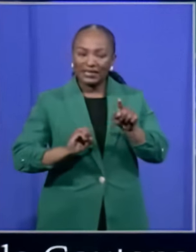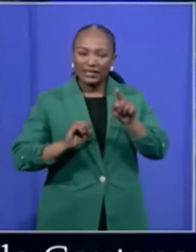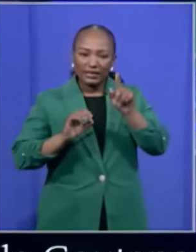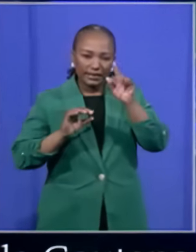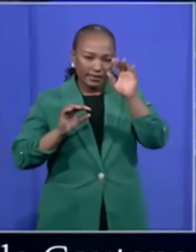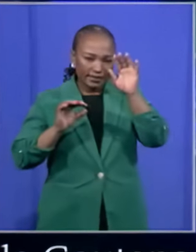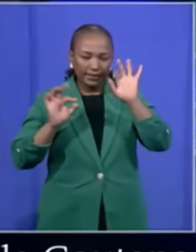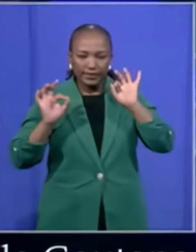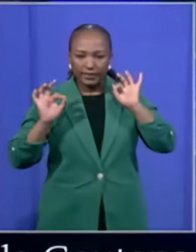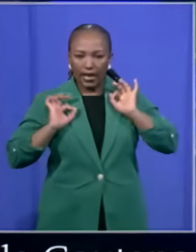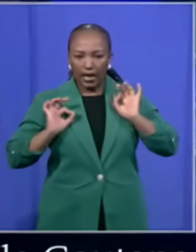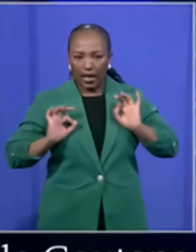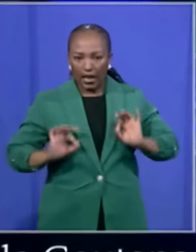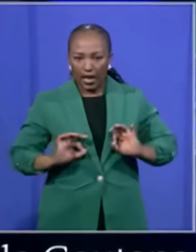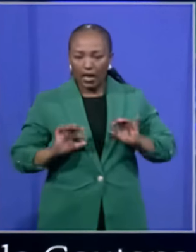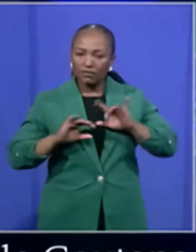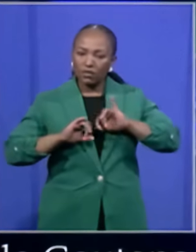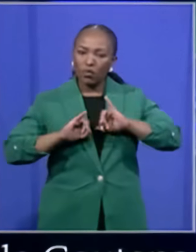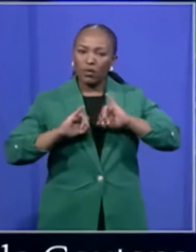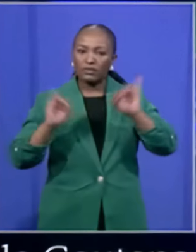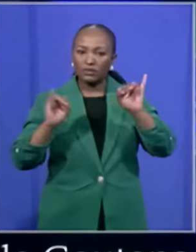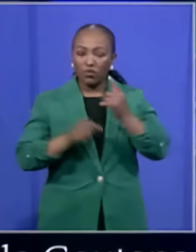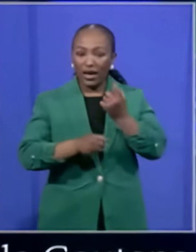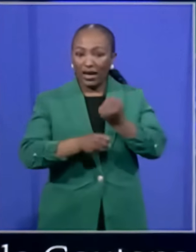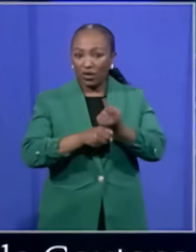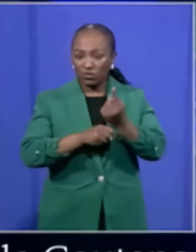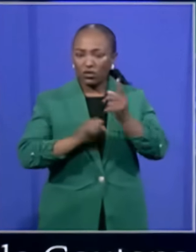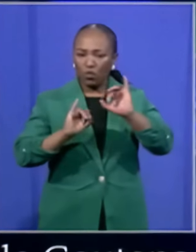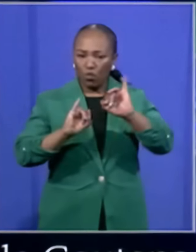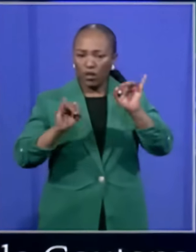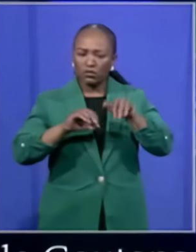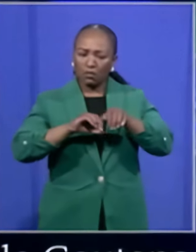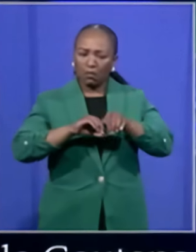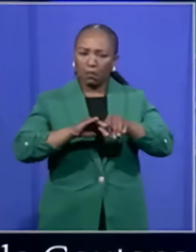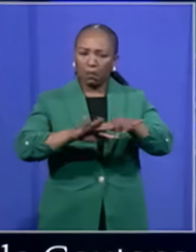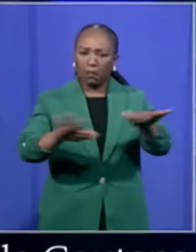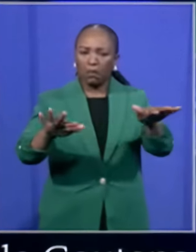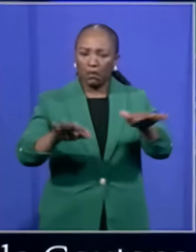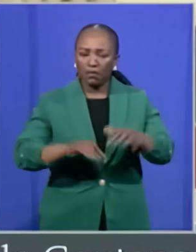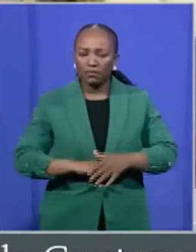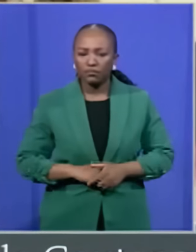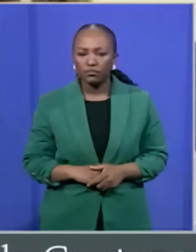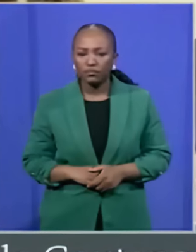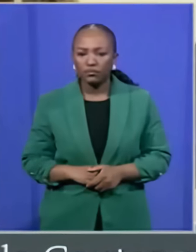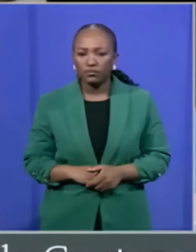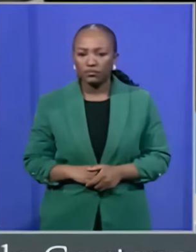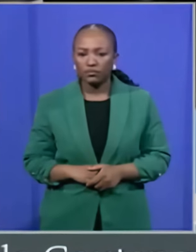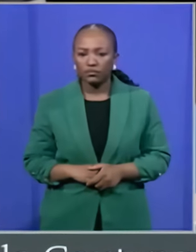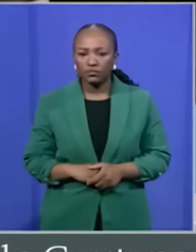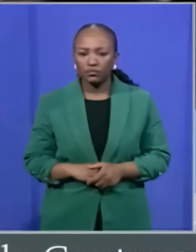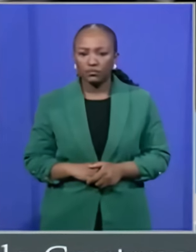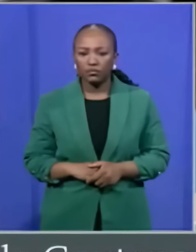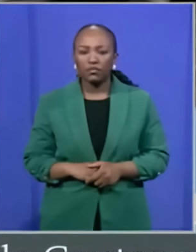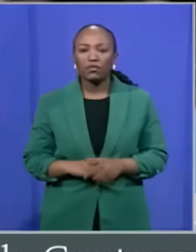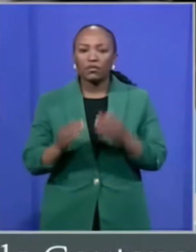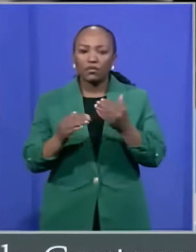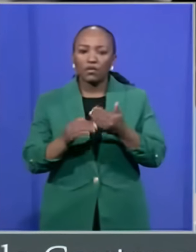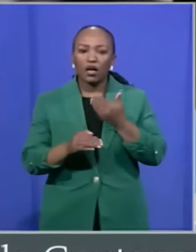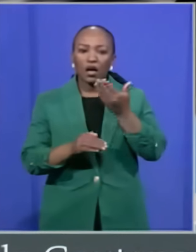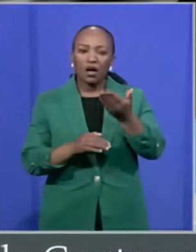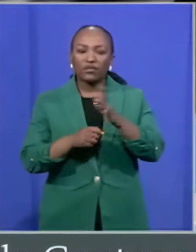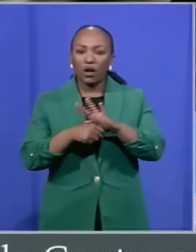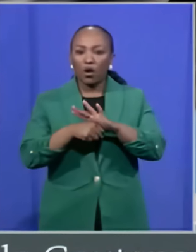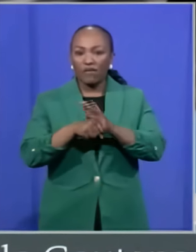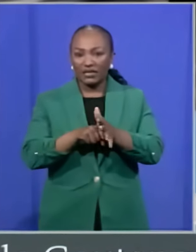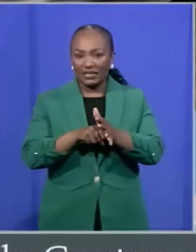bontsha Gauteng e thefutswe ke sewa sena ka sekgahla se hodimo. After COVID, when parents are not taking